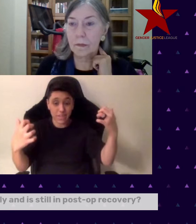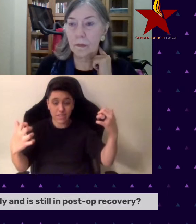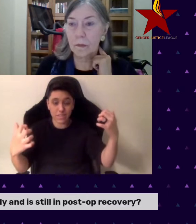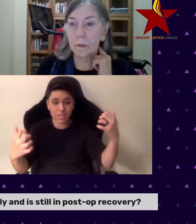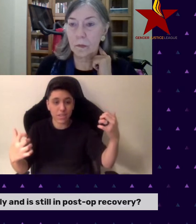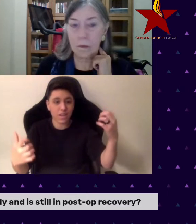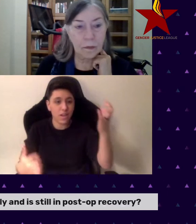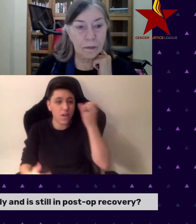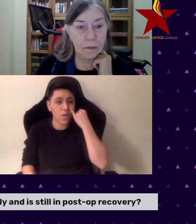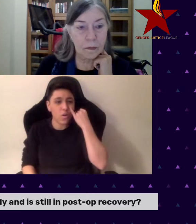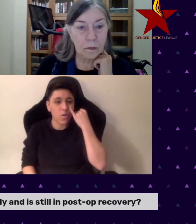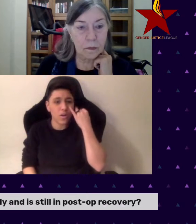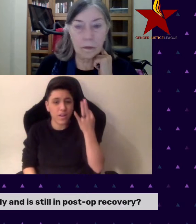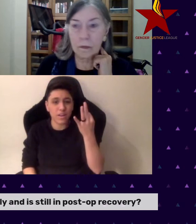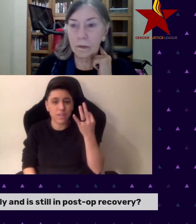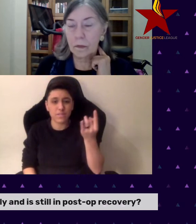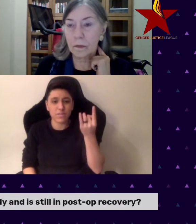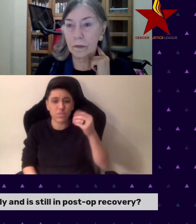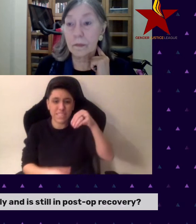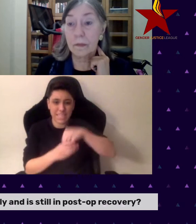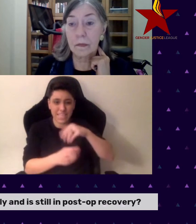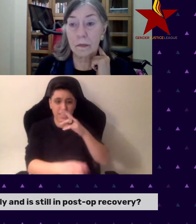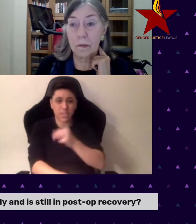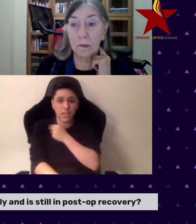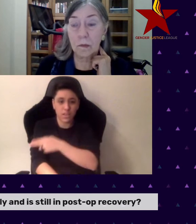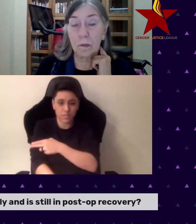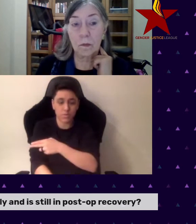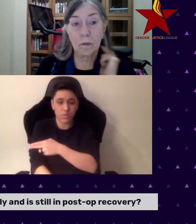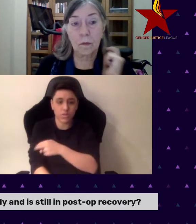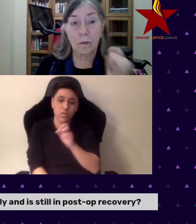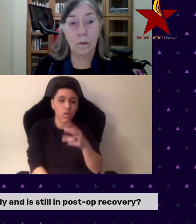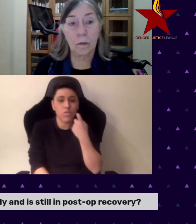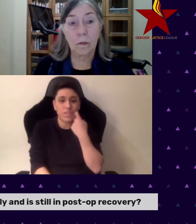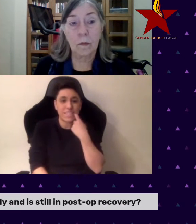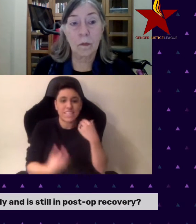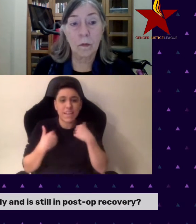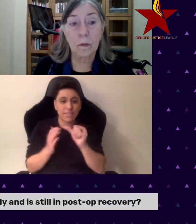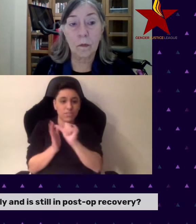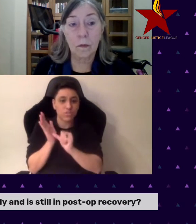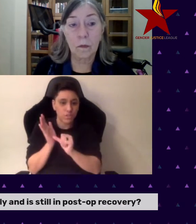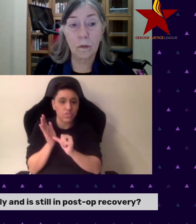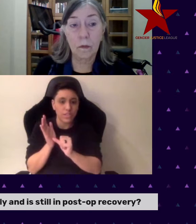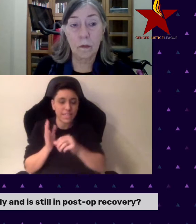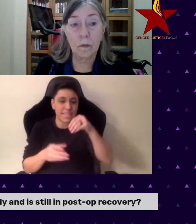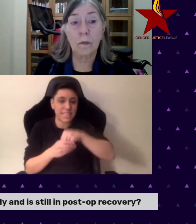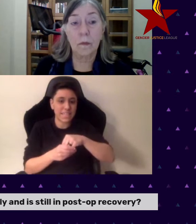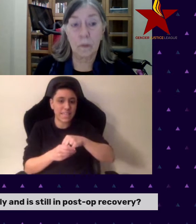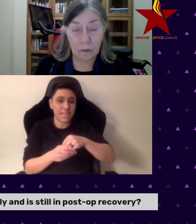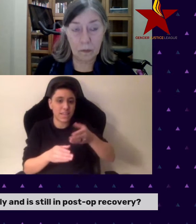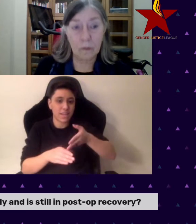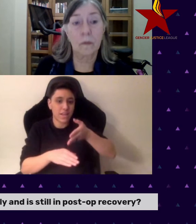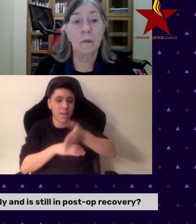if someone is in the hospital or is just recently had surgery and is still in post-op recovery?